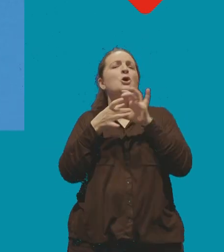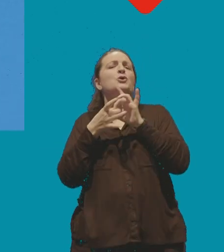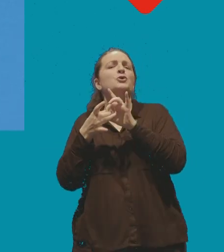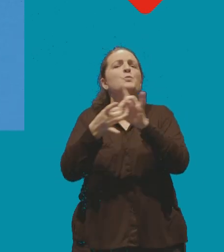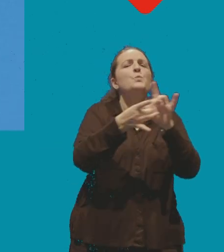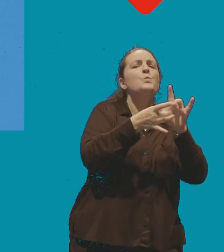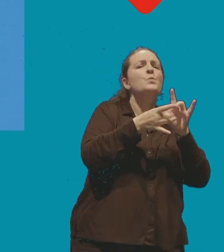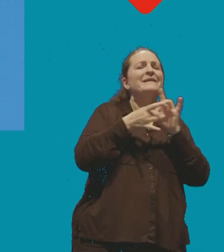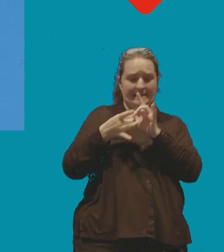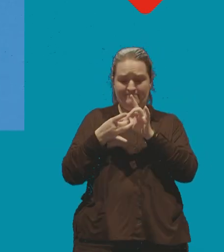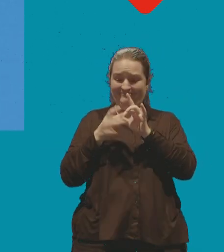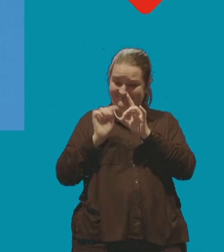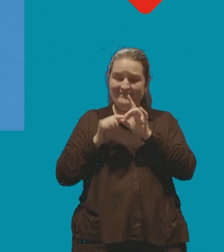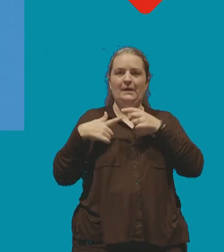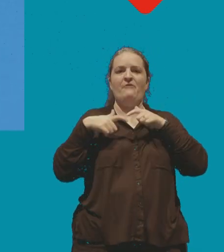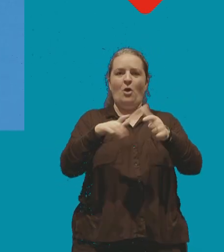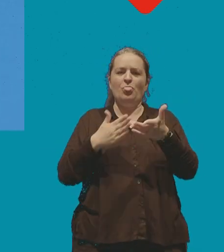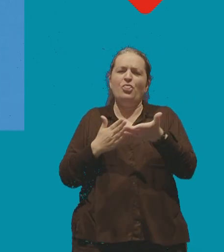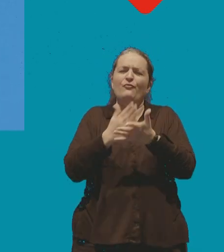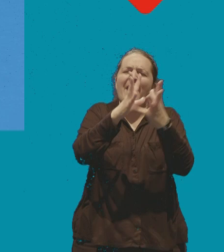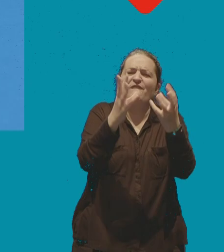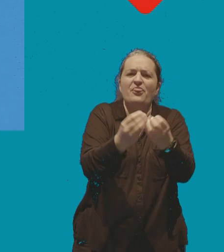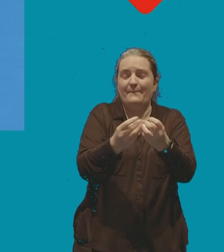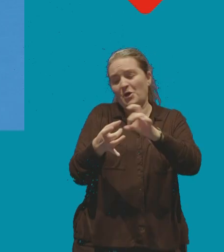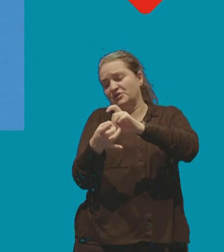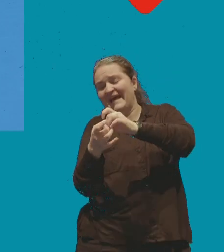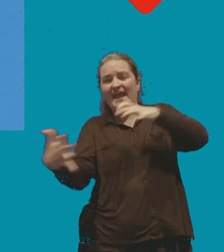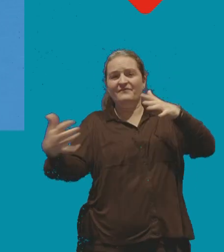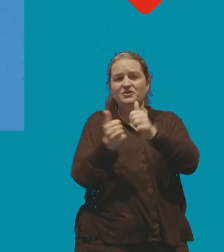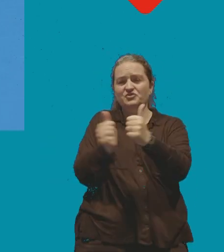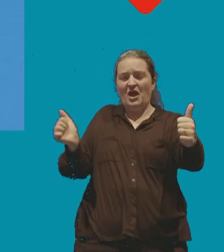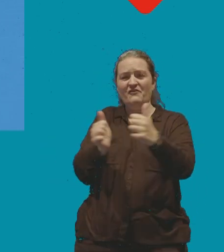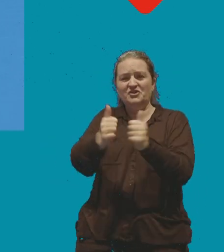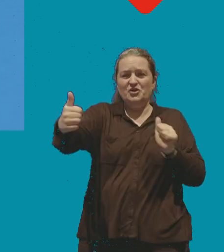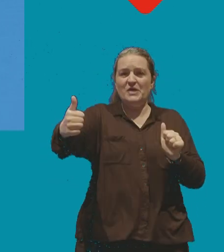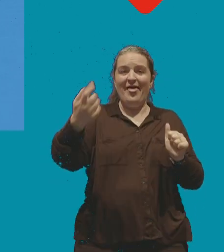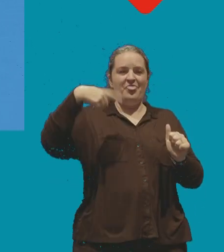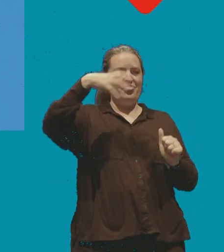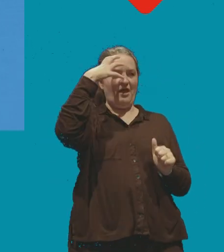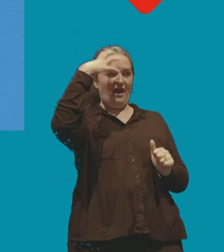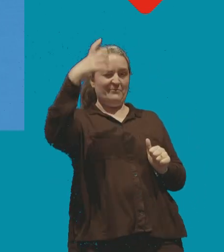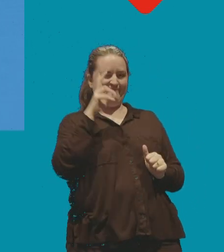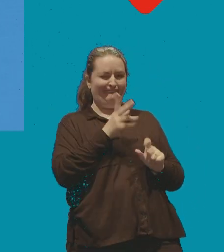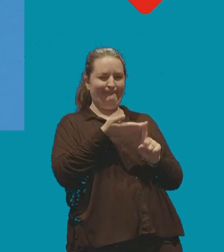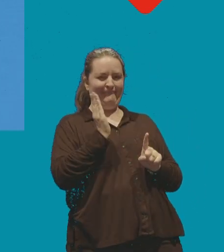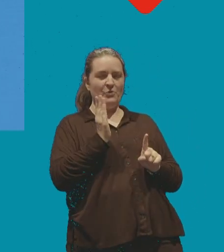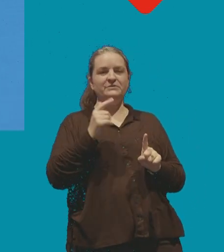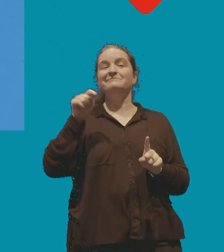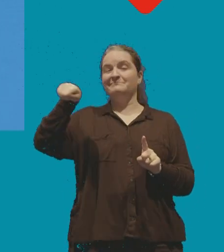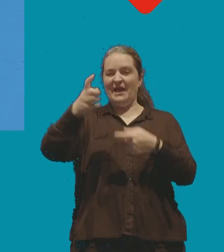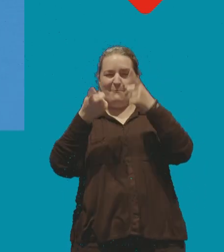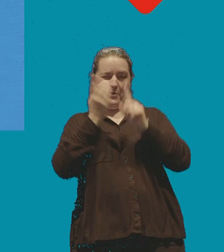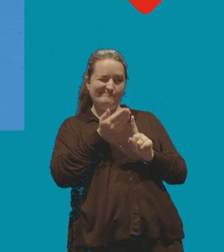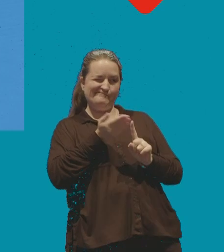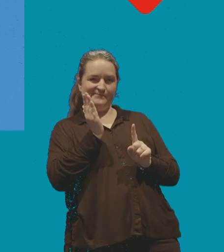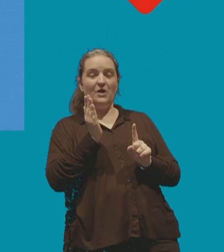run through everything we do, because disunity doesn't go unnoticed by employers, the government, or indeed by our members. This union